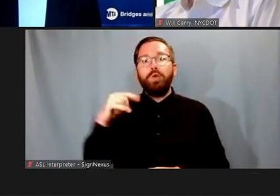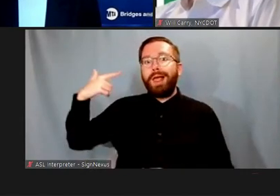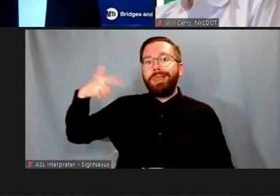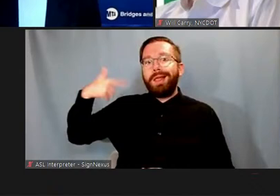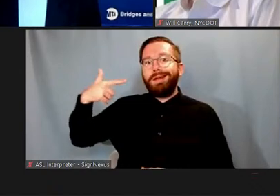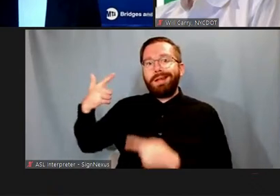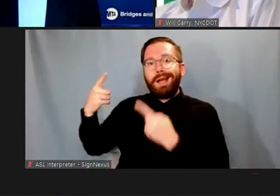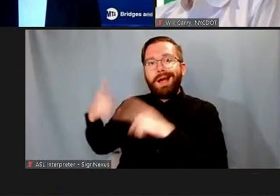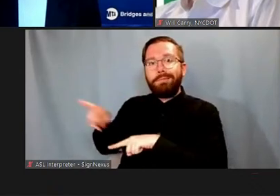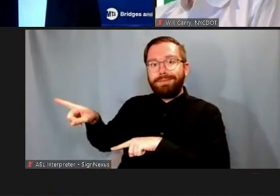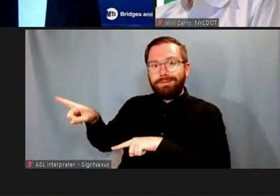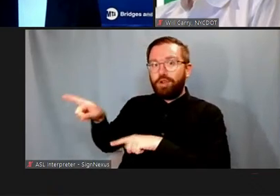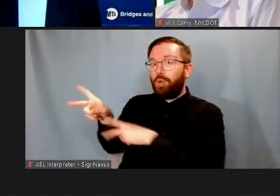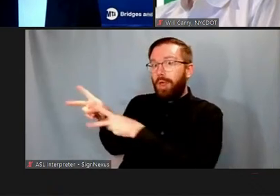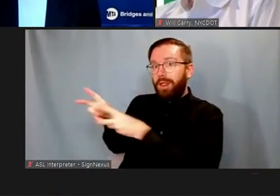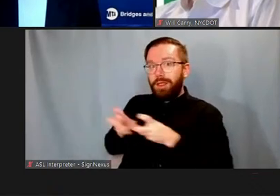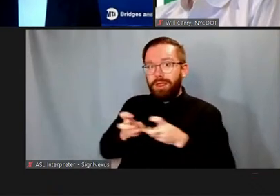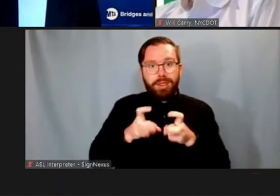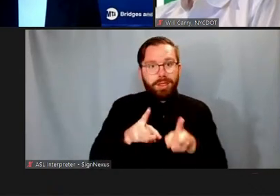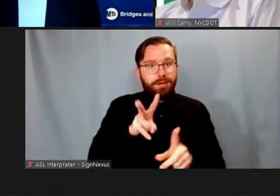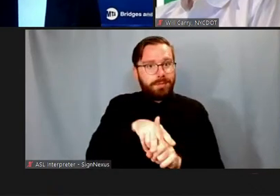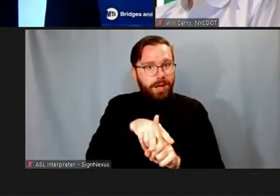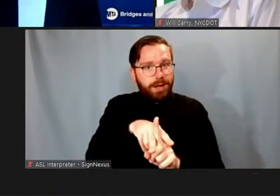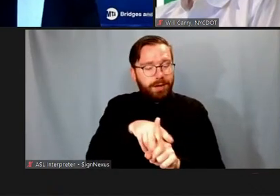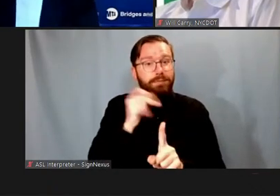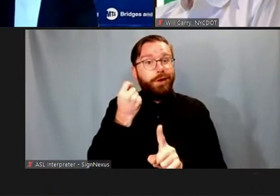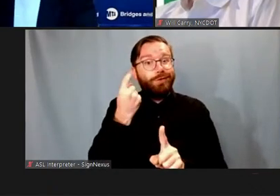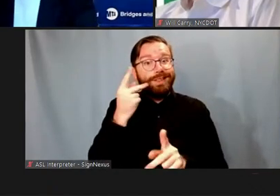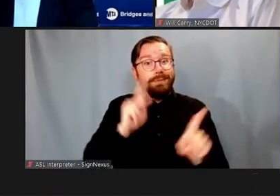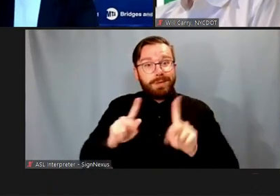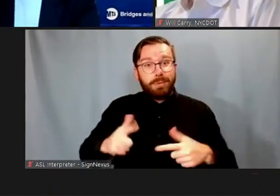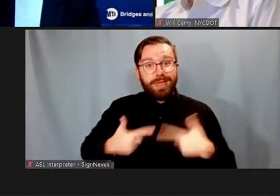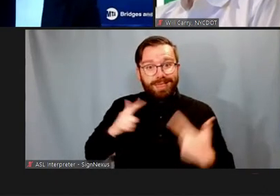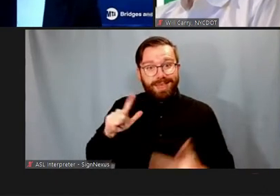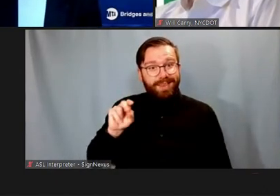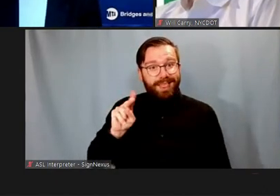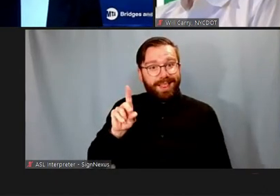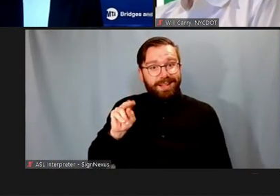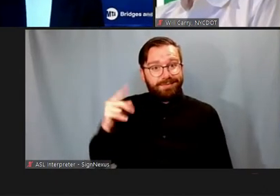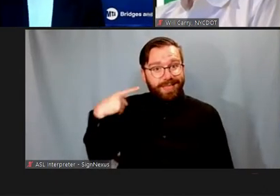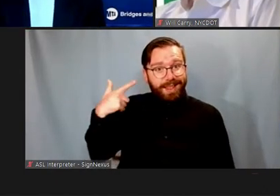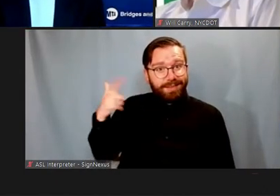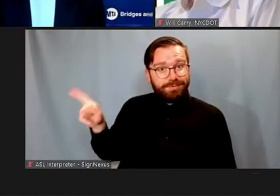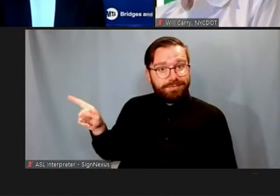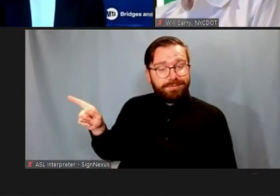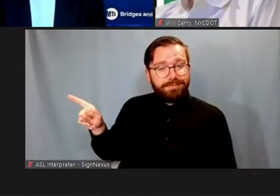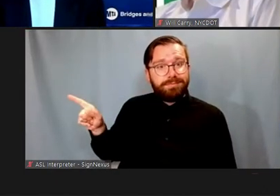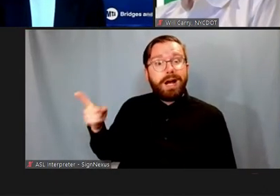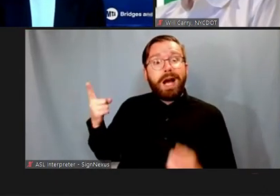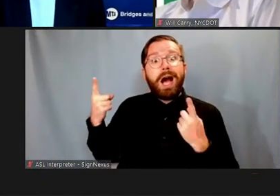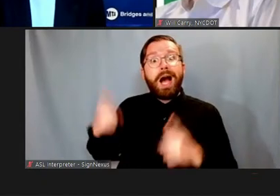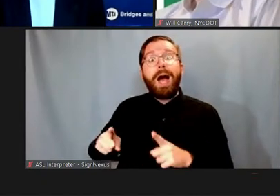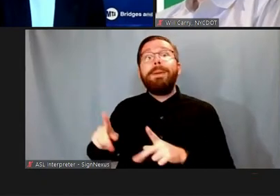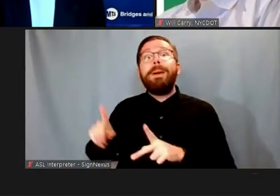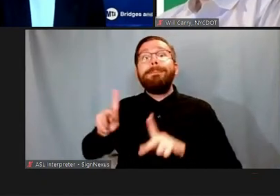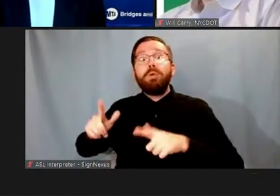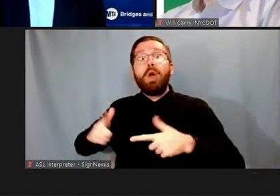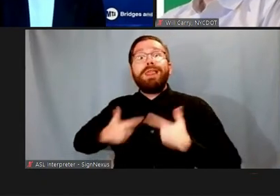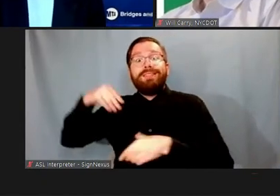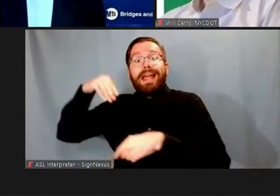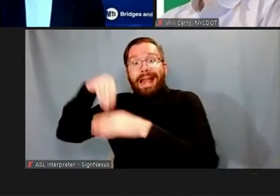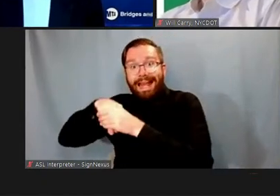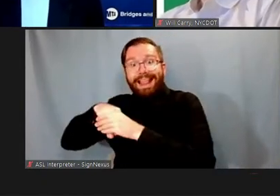live in london where there is the um the congestion charges are exempt from those from that